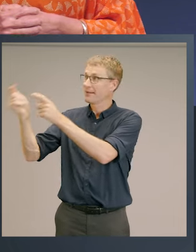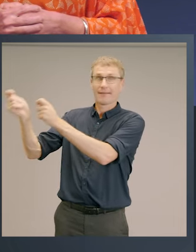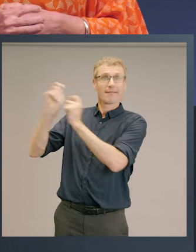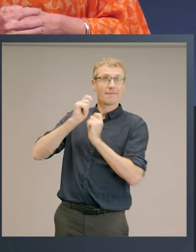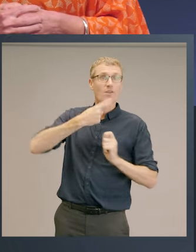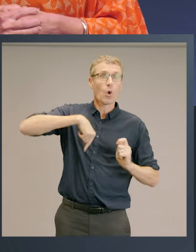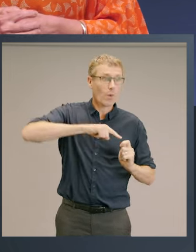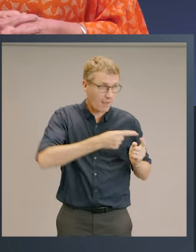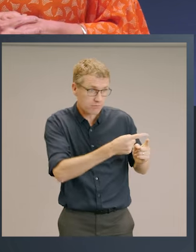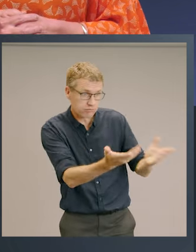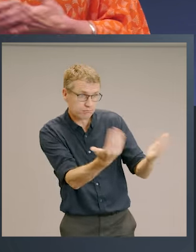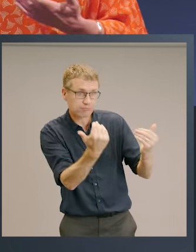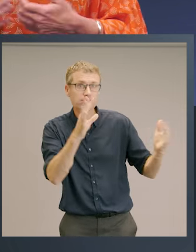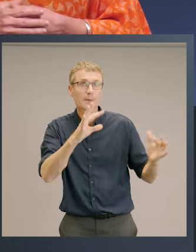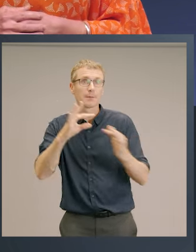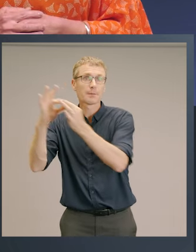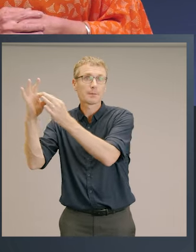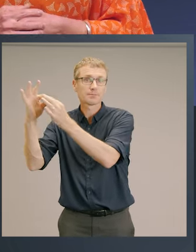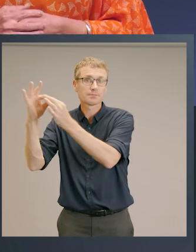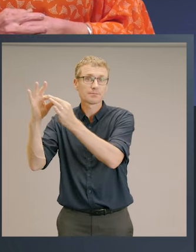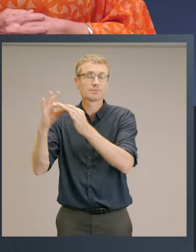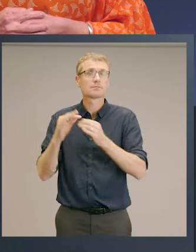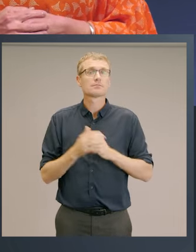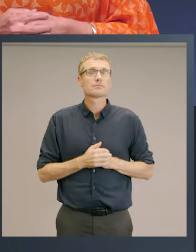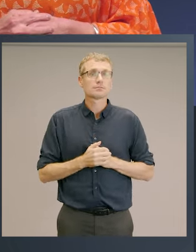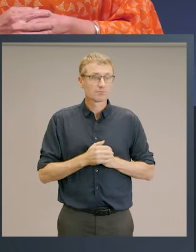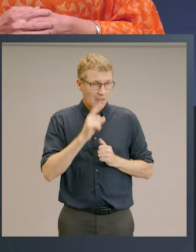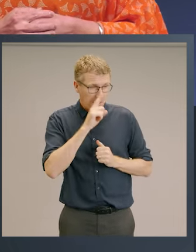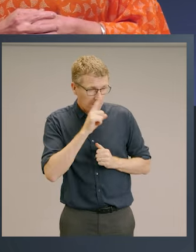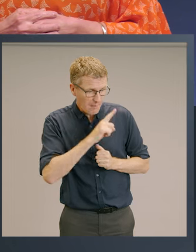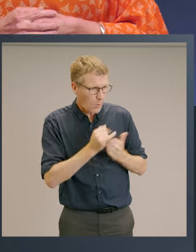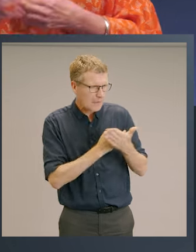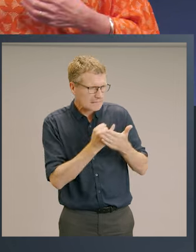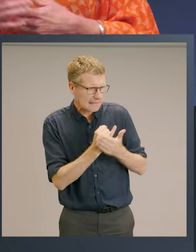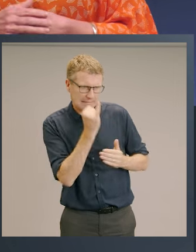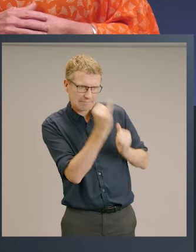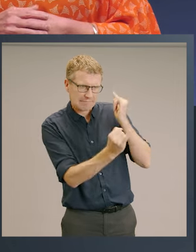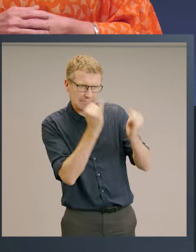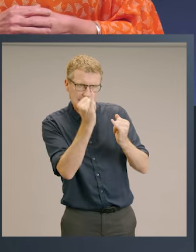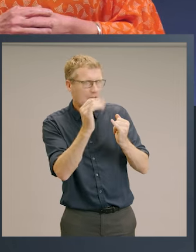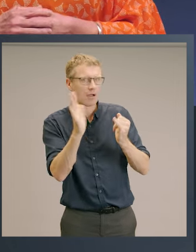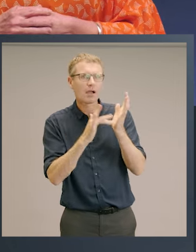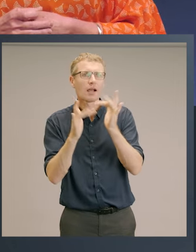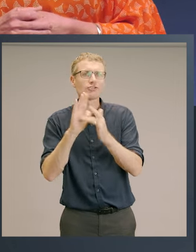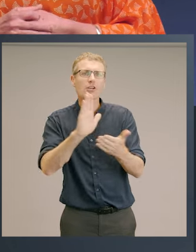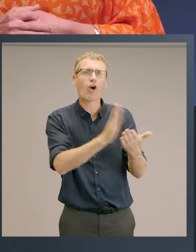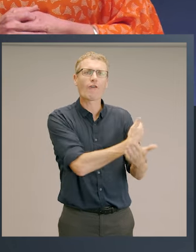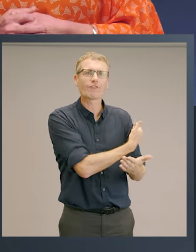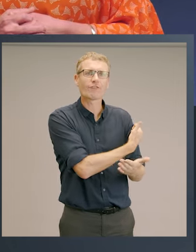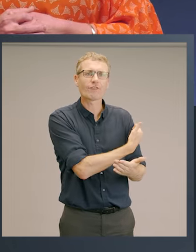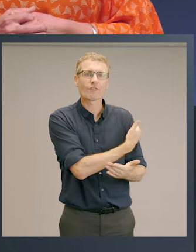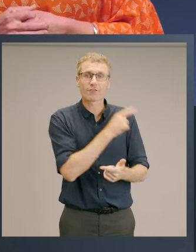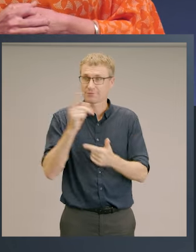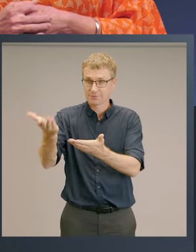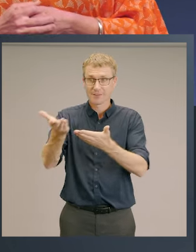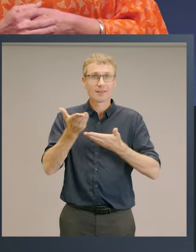of reconciling people to him. For God was in Christ, reconciling the world to himself, no longer counting people's sins against